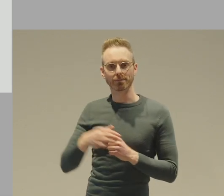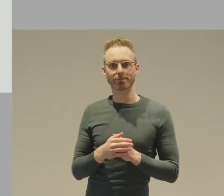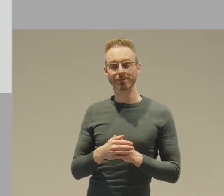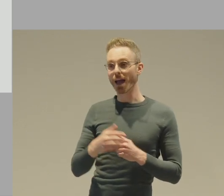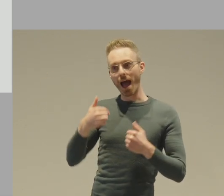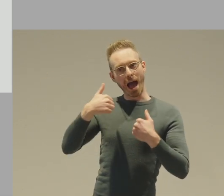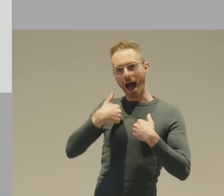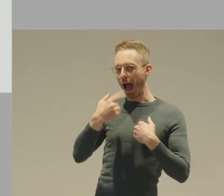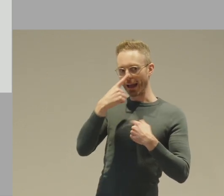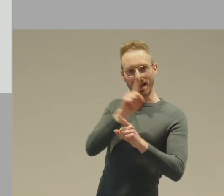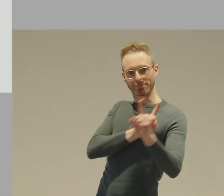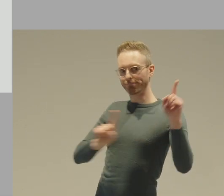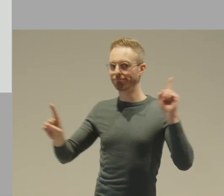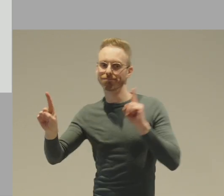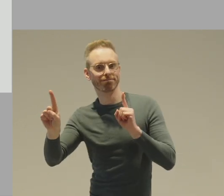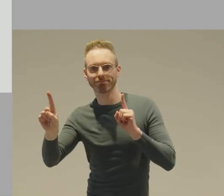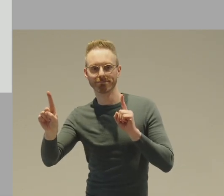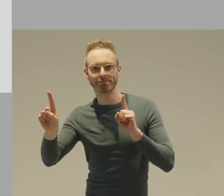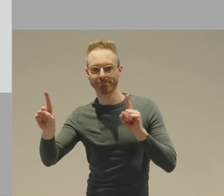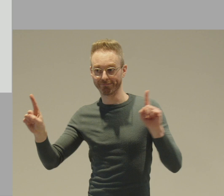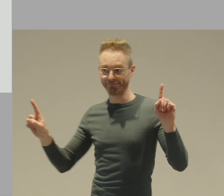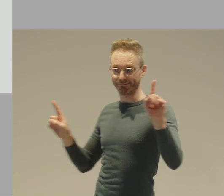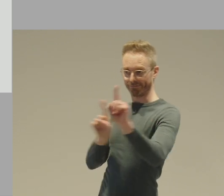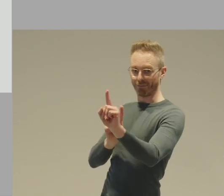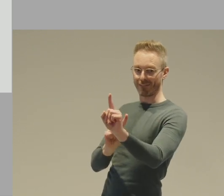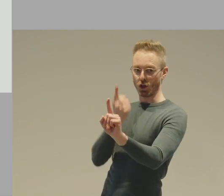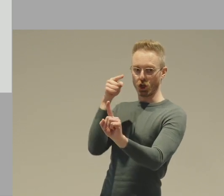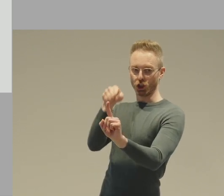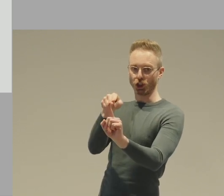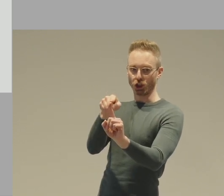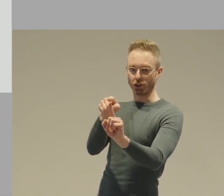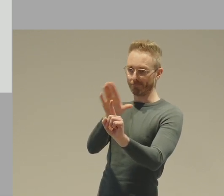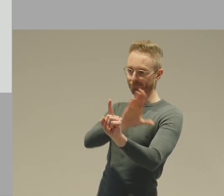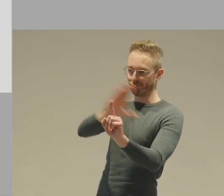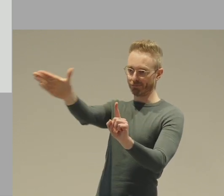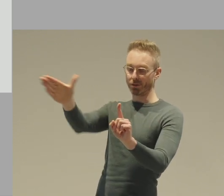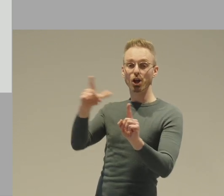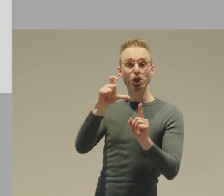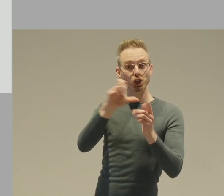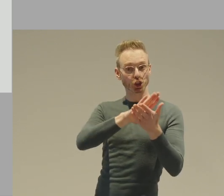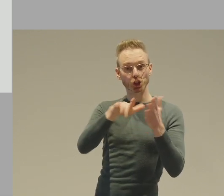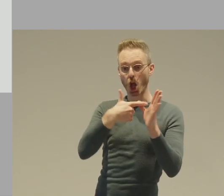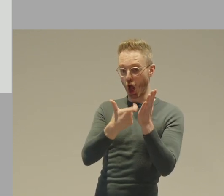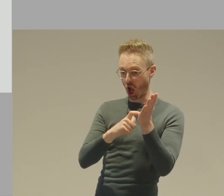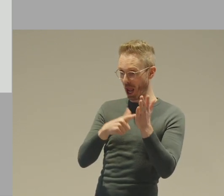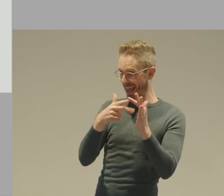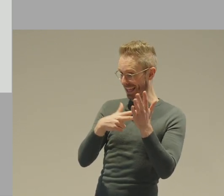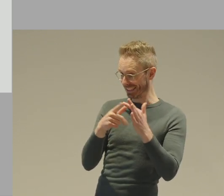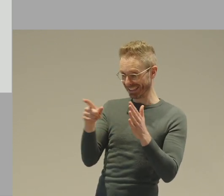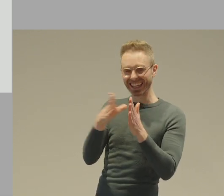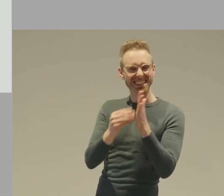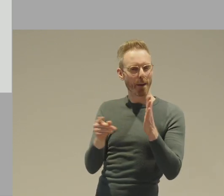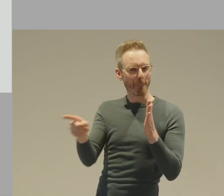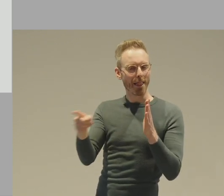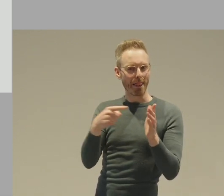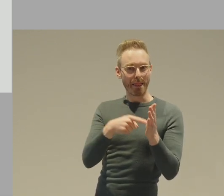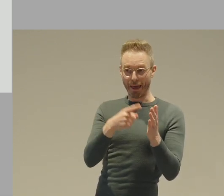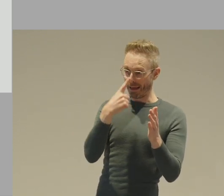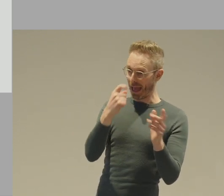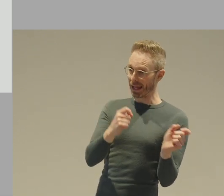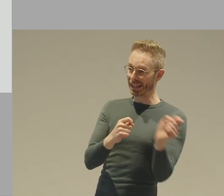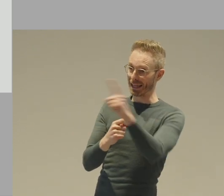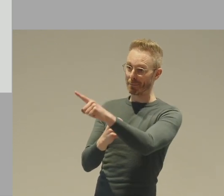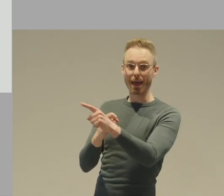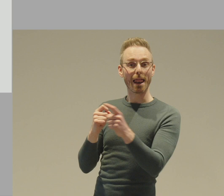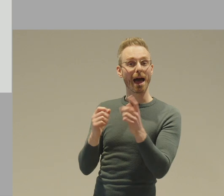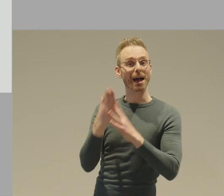me. It must come from Charlene. Charlene can email them from her personal email address. They will want to have a phone